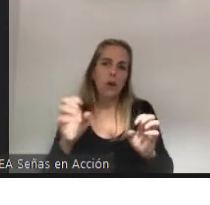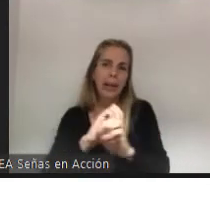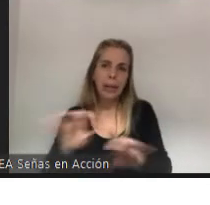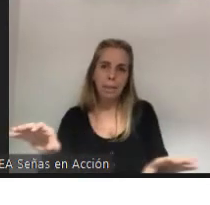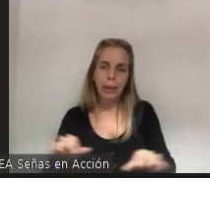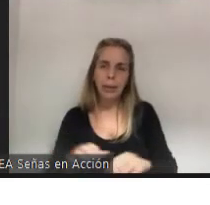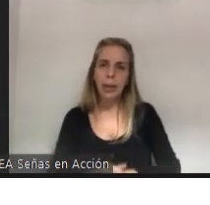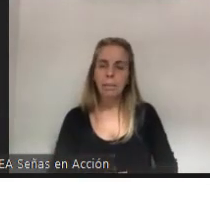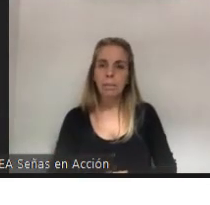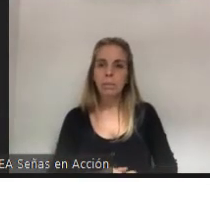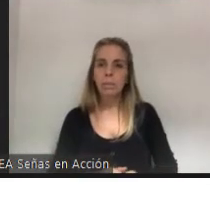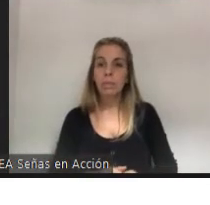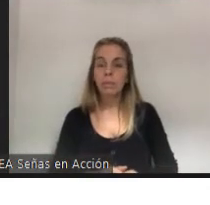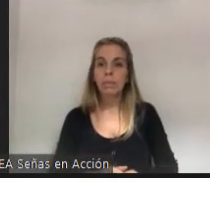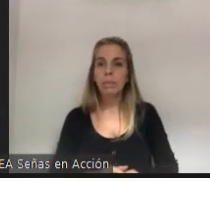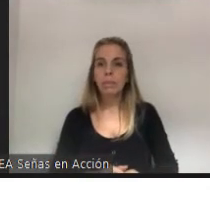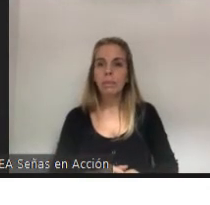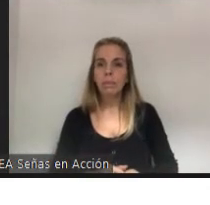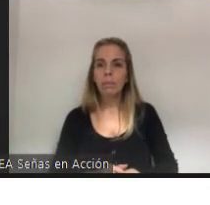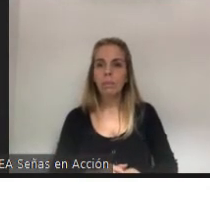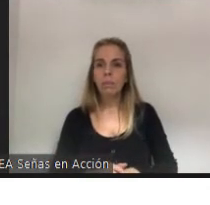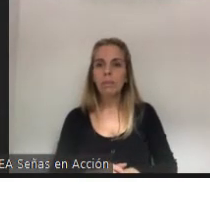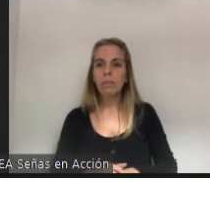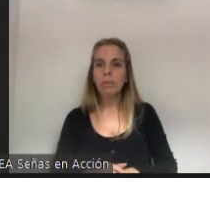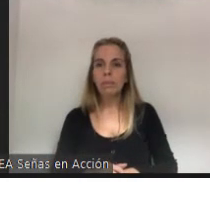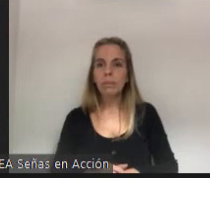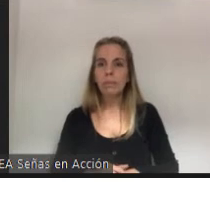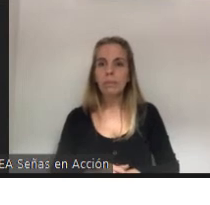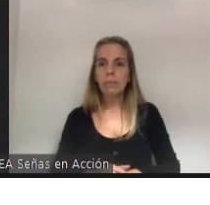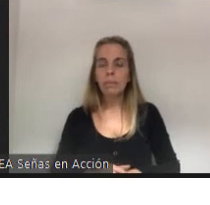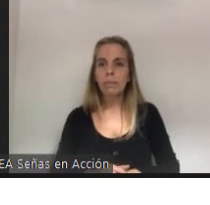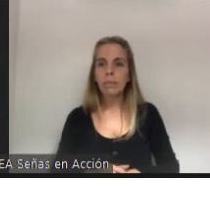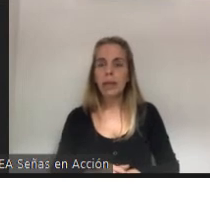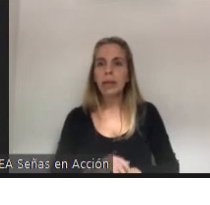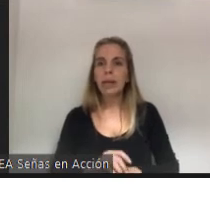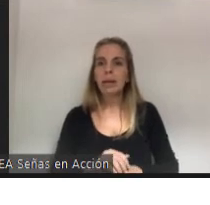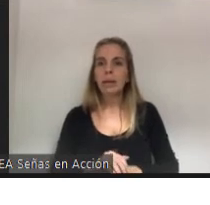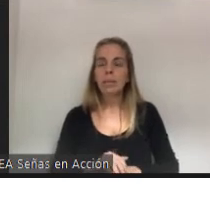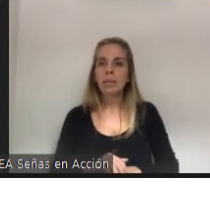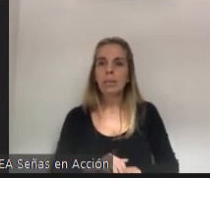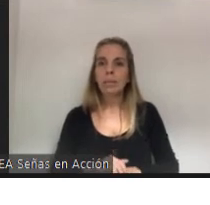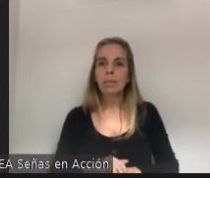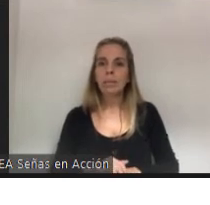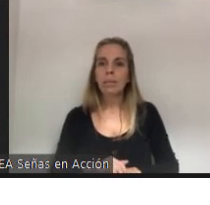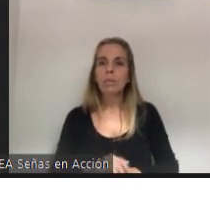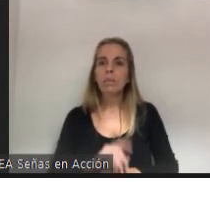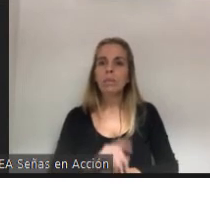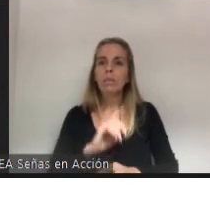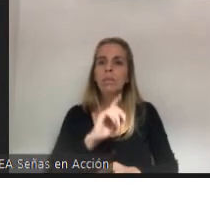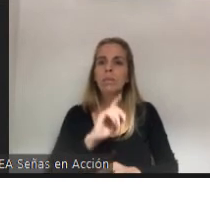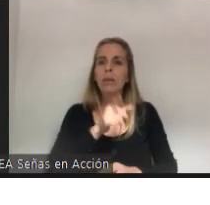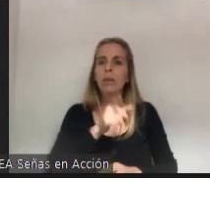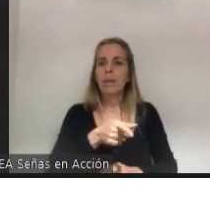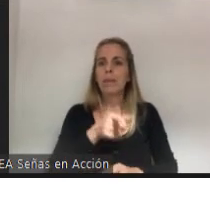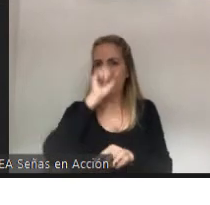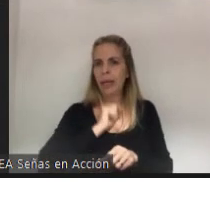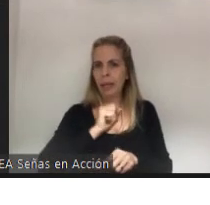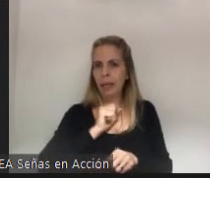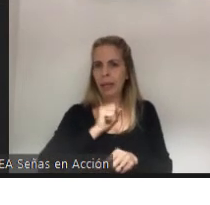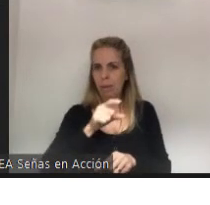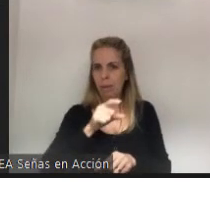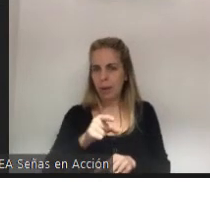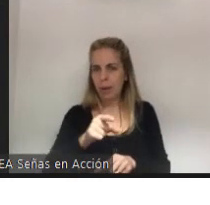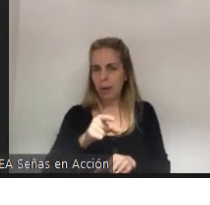exposed quite dramatically so in many circumstances. And that, at the same time, brings about